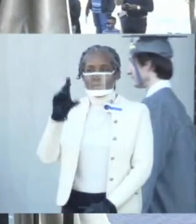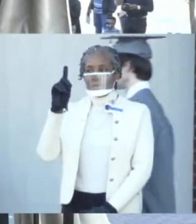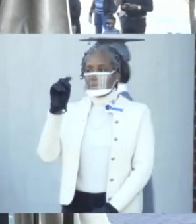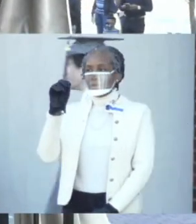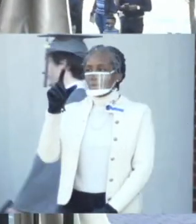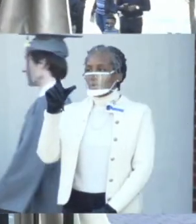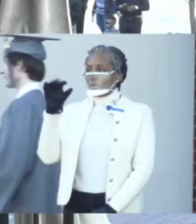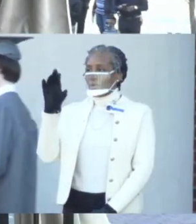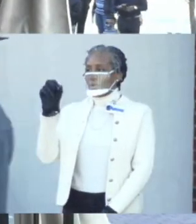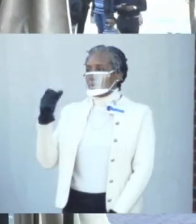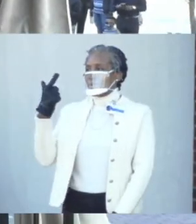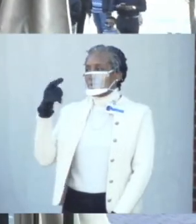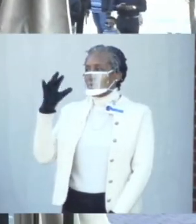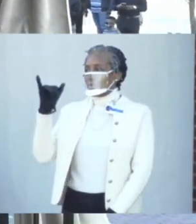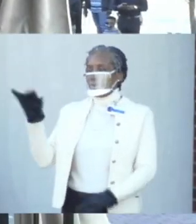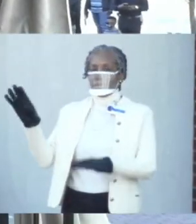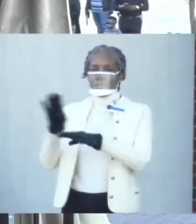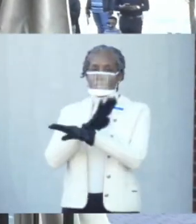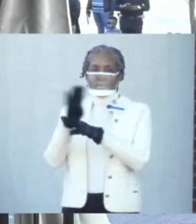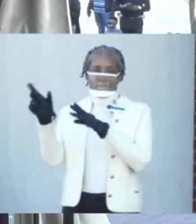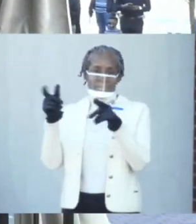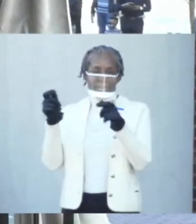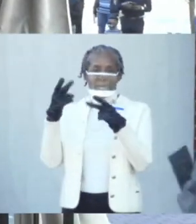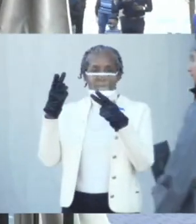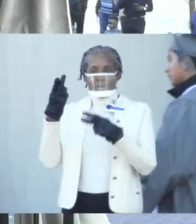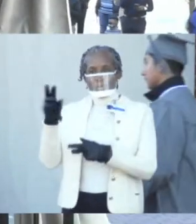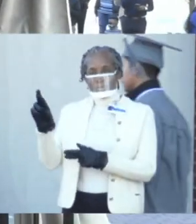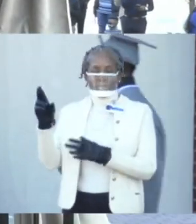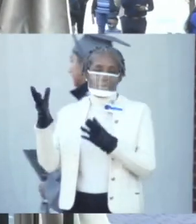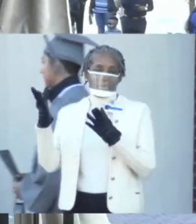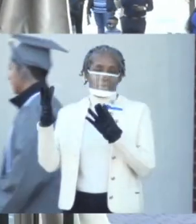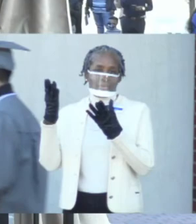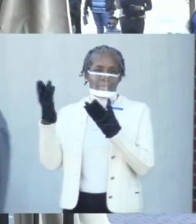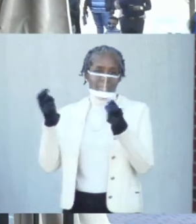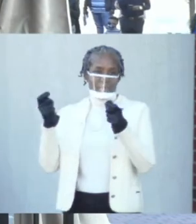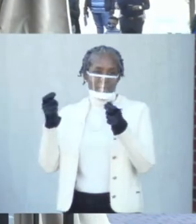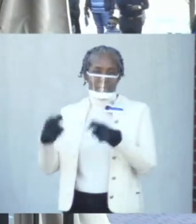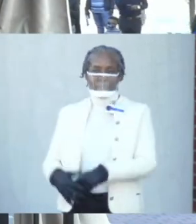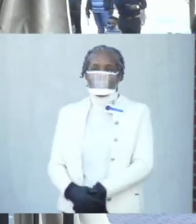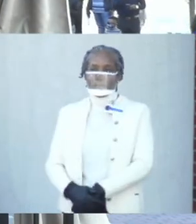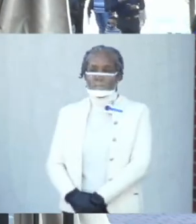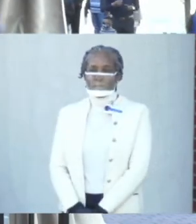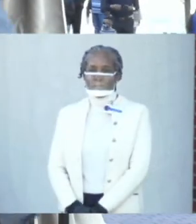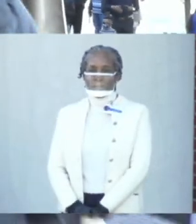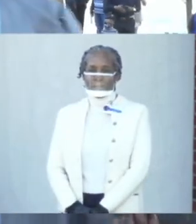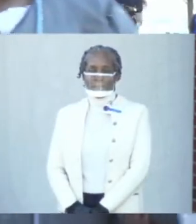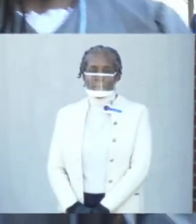Dolores Gray, Business Administration, Human Resources Management.